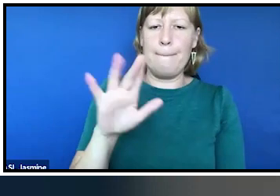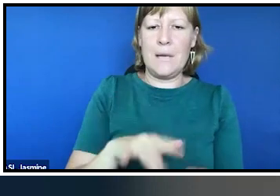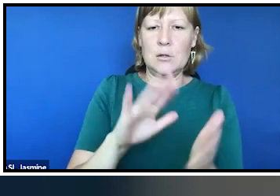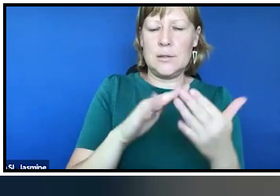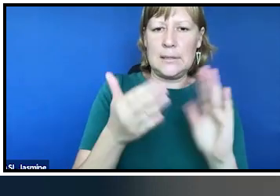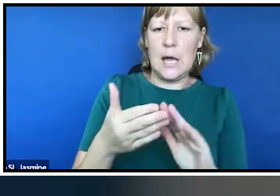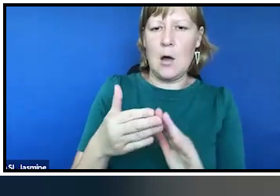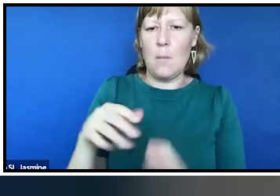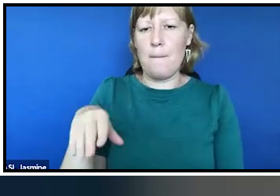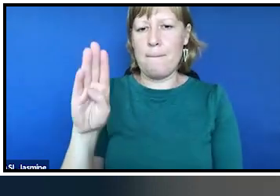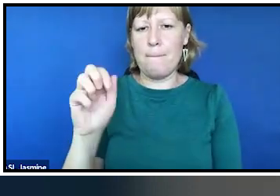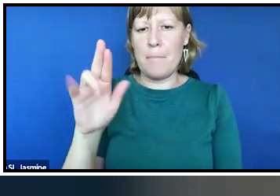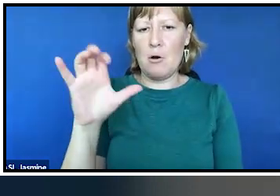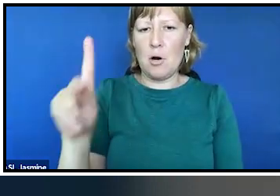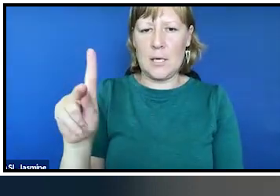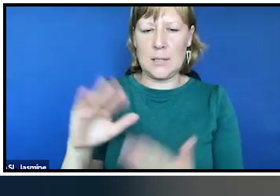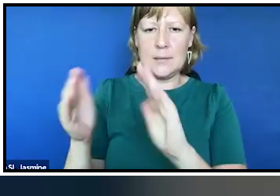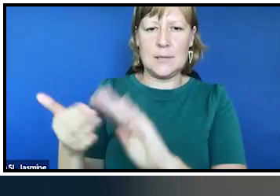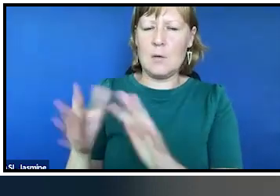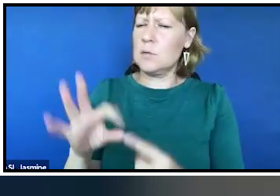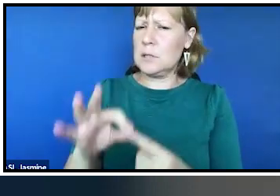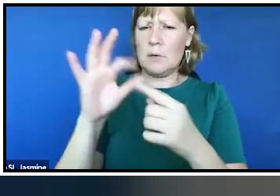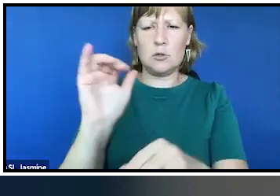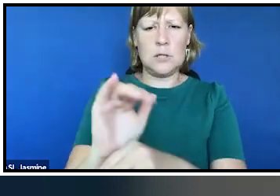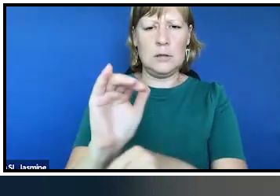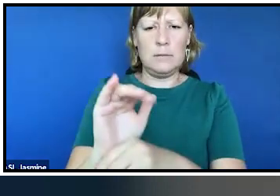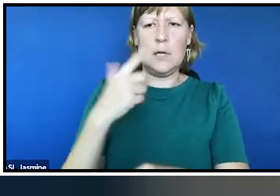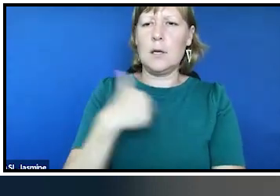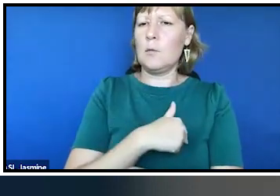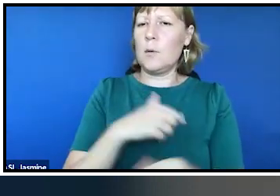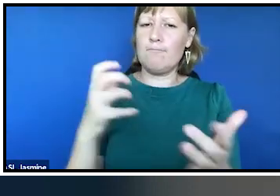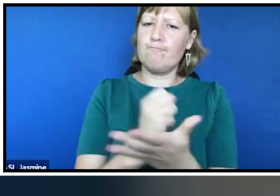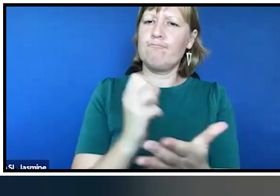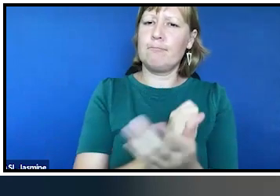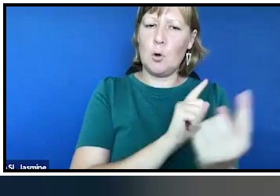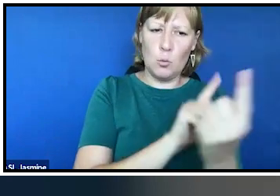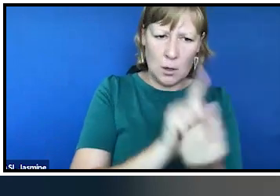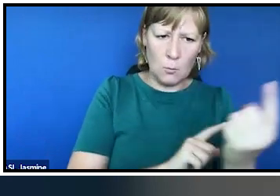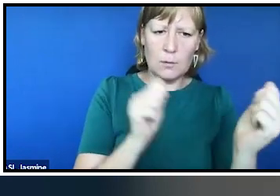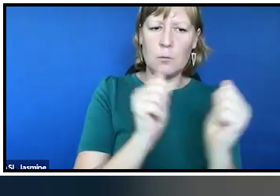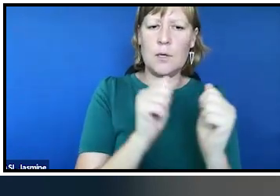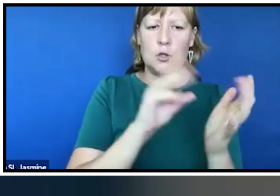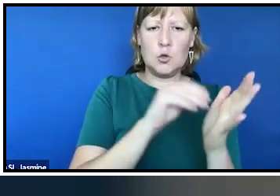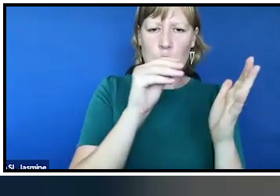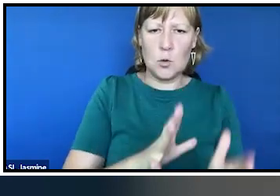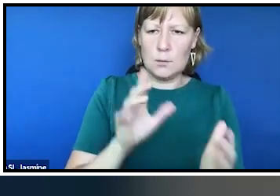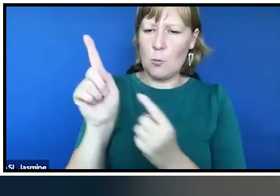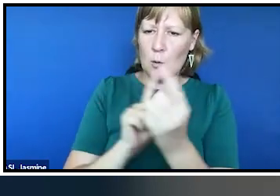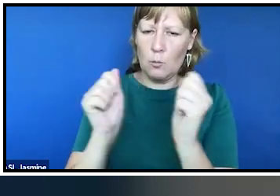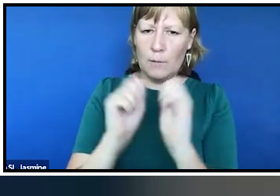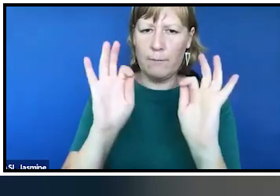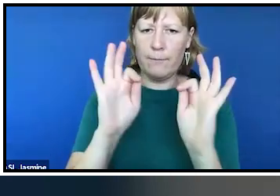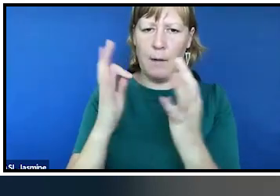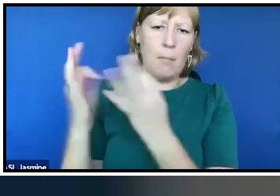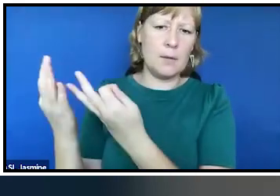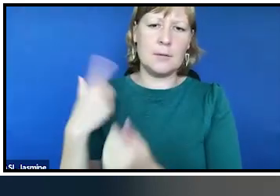these are really very special evenings where we have an opportunity to talk one-on-one with students and families, and we're very grateful to be invited to participate